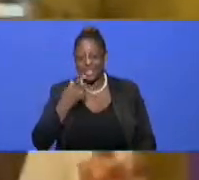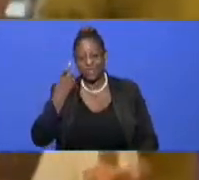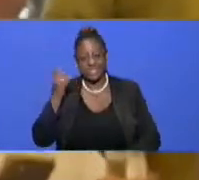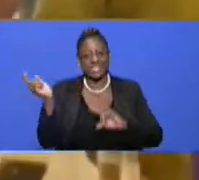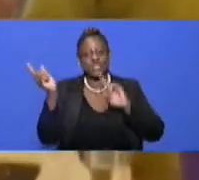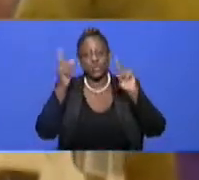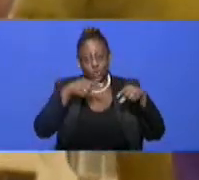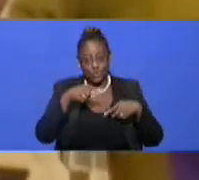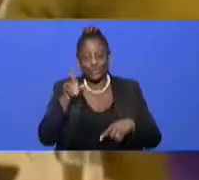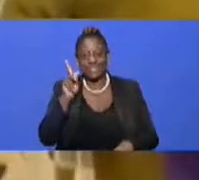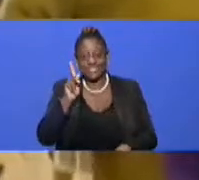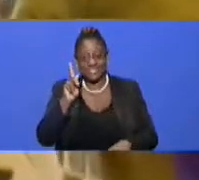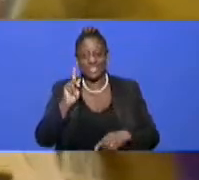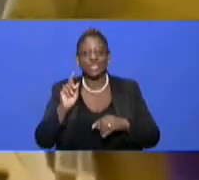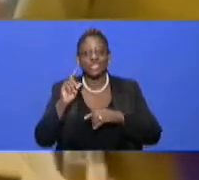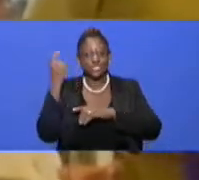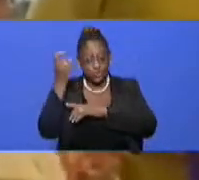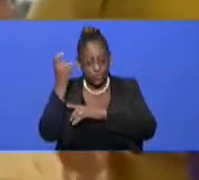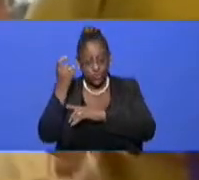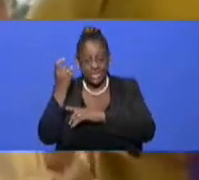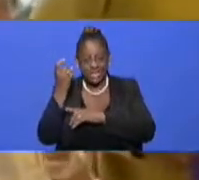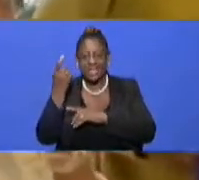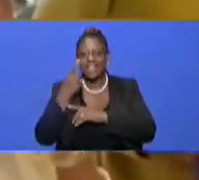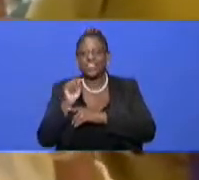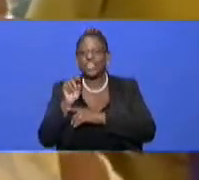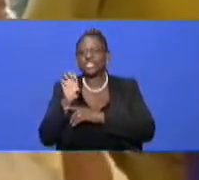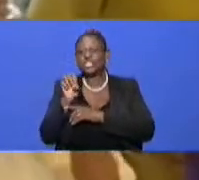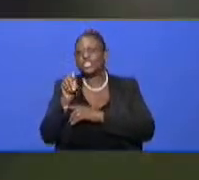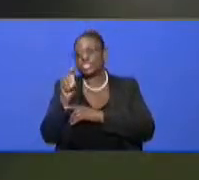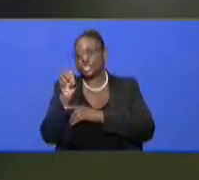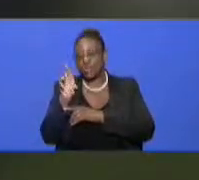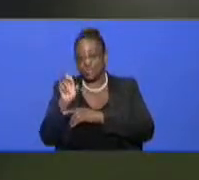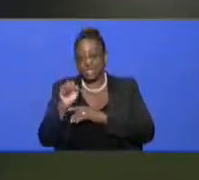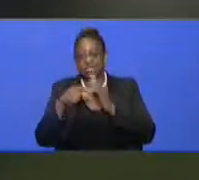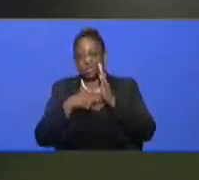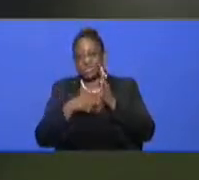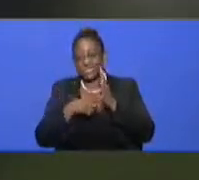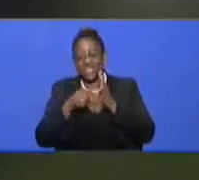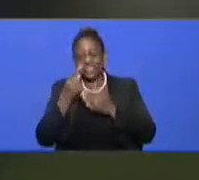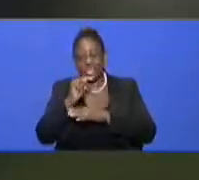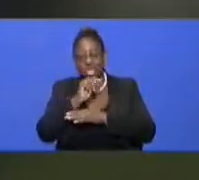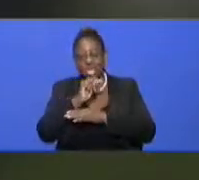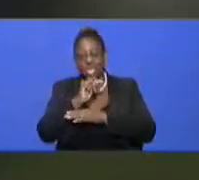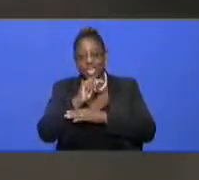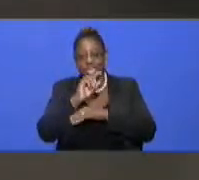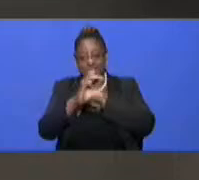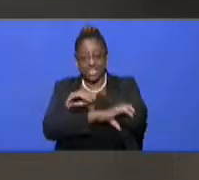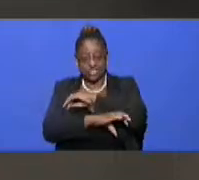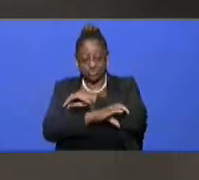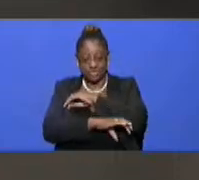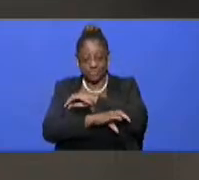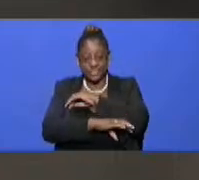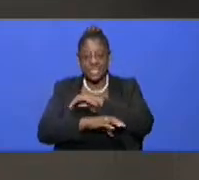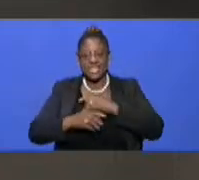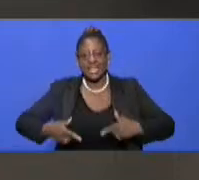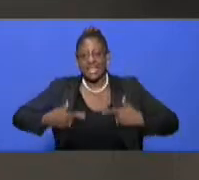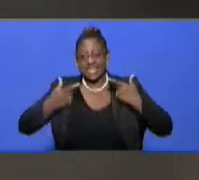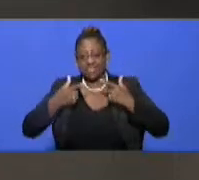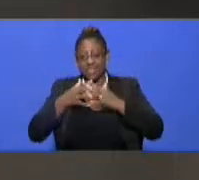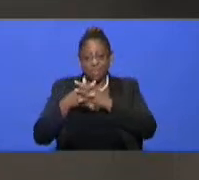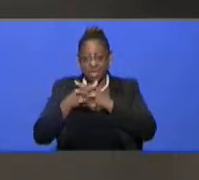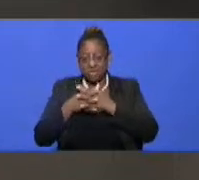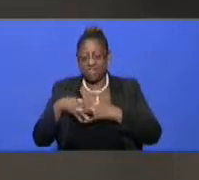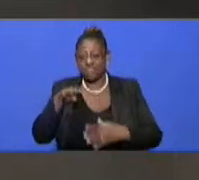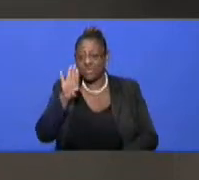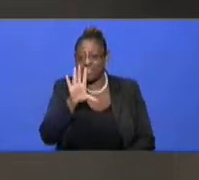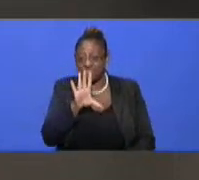colors, because I have to represent my country. Having been living in the United States for 40-plus years, Demerit